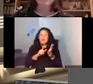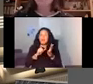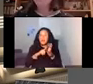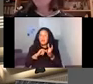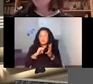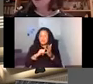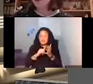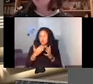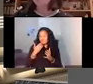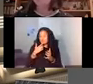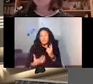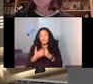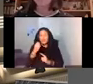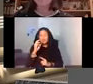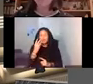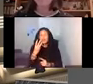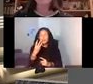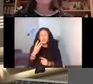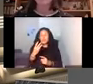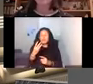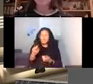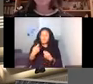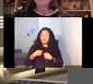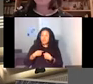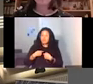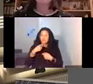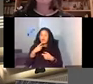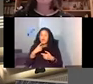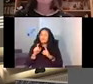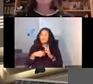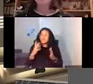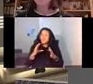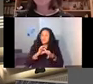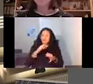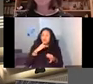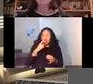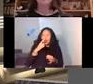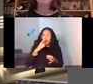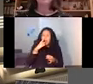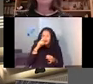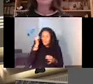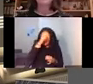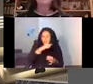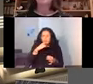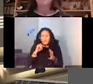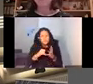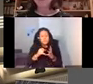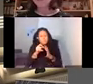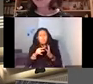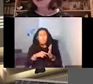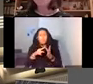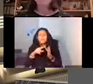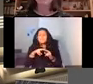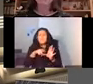prize in a competition with my project that combined artificial intelligence with Spotify music data to create a personalized